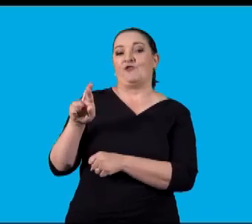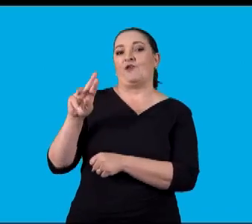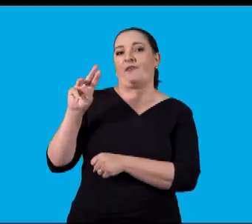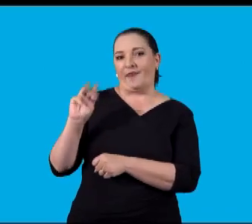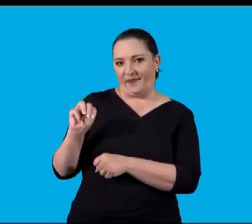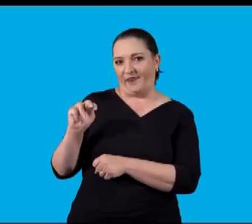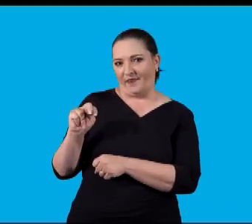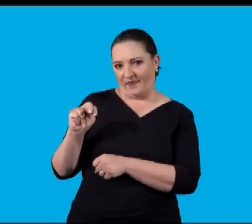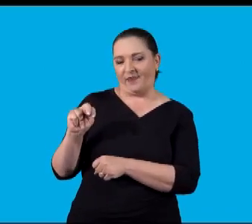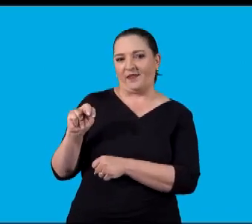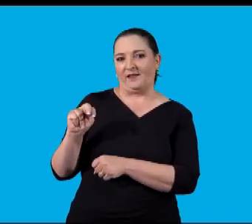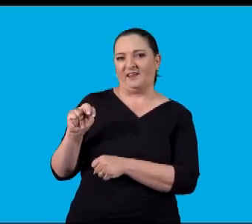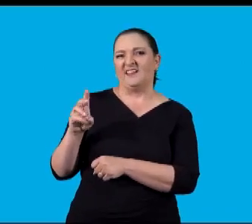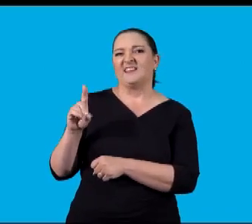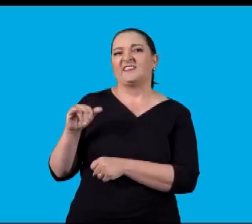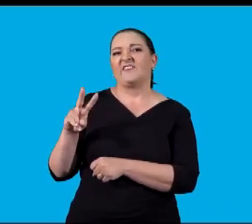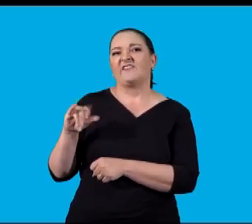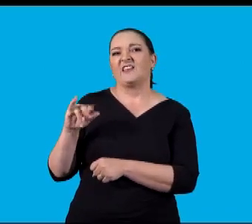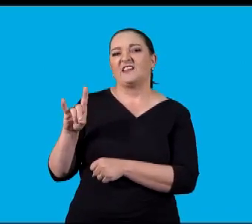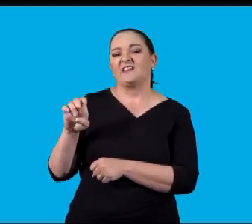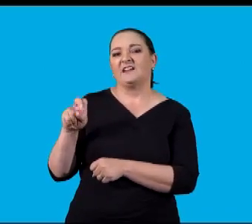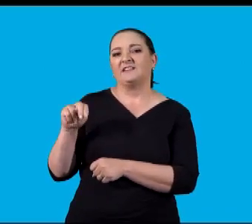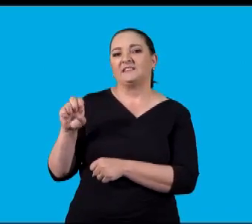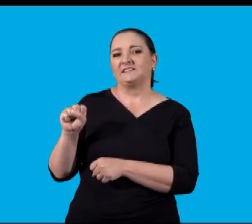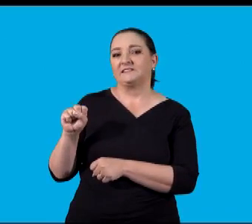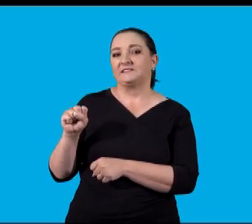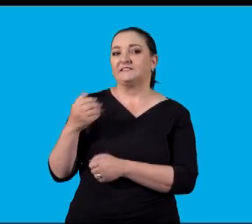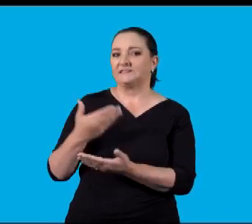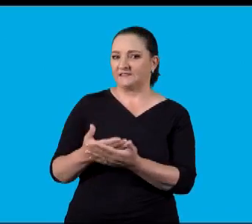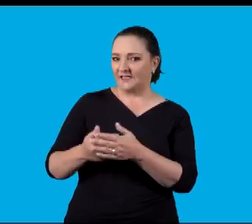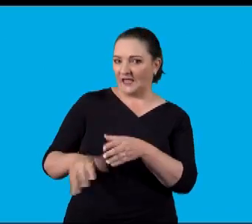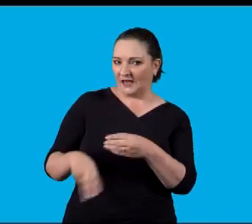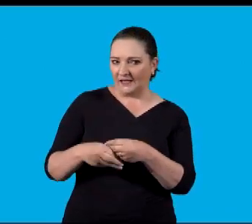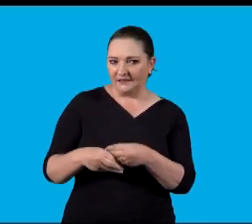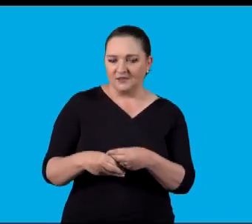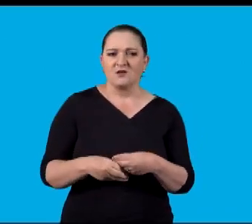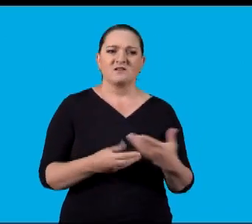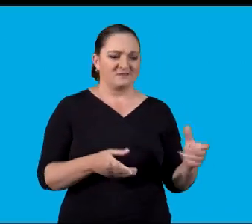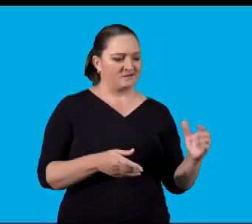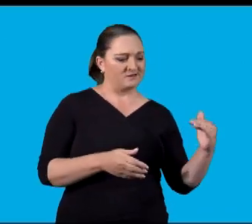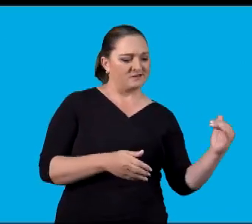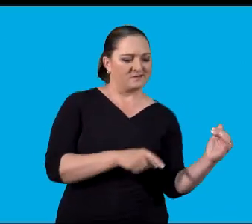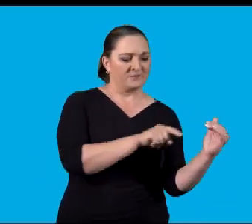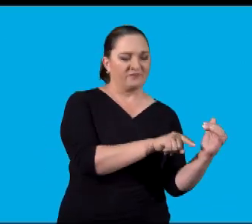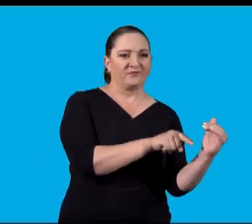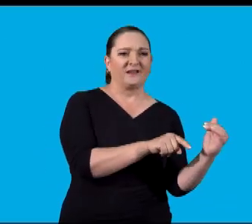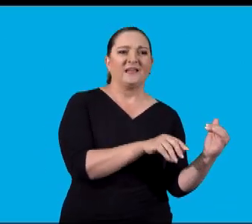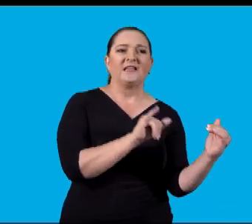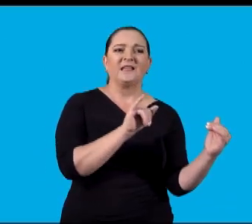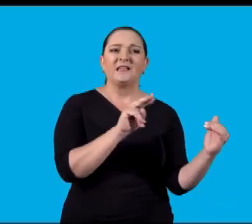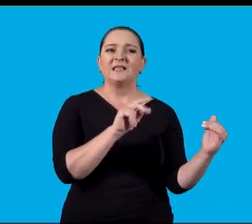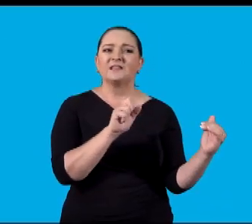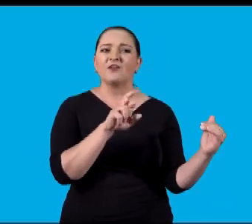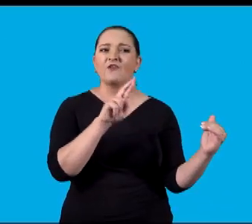Then I add the current year's interim dividends. How much is that? We are given the